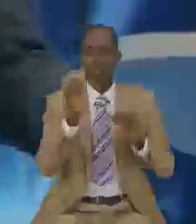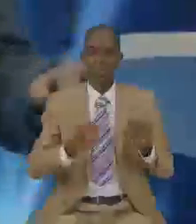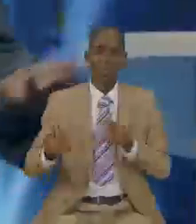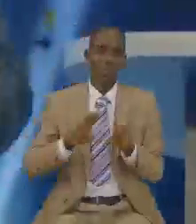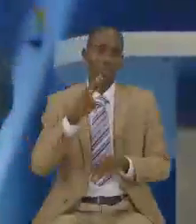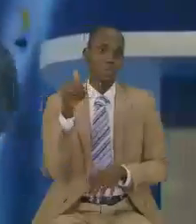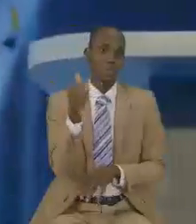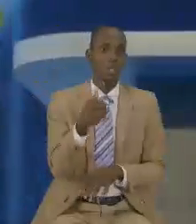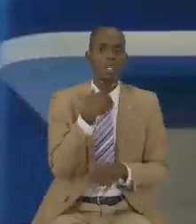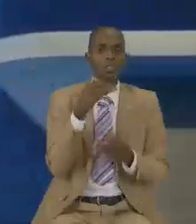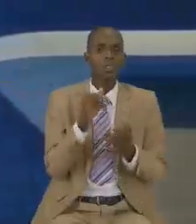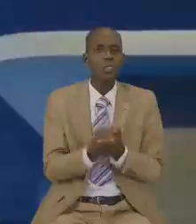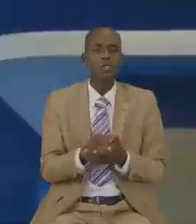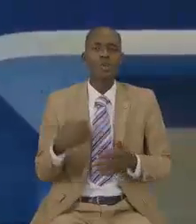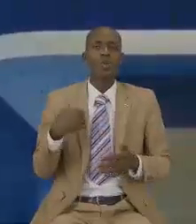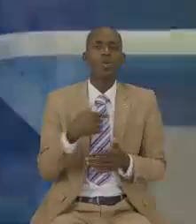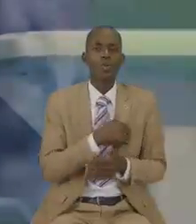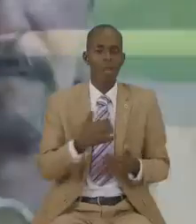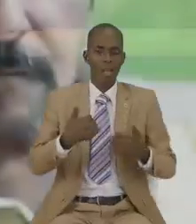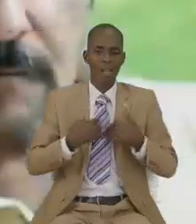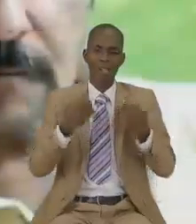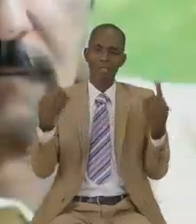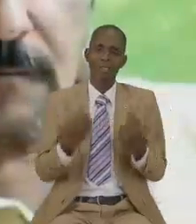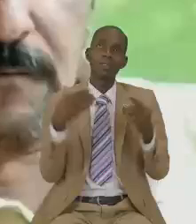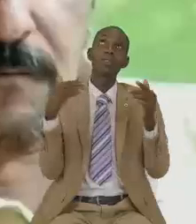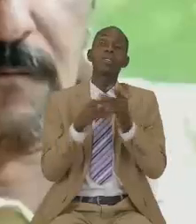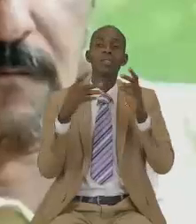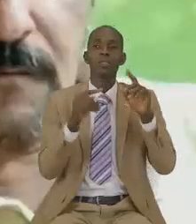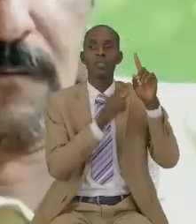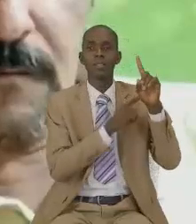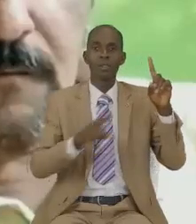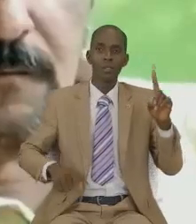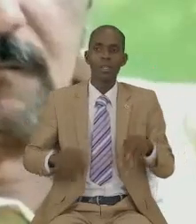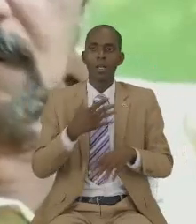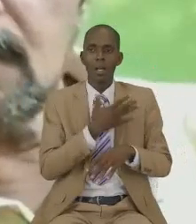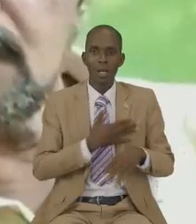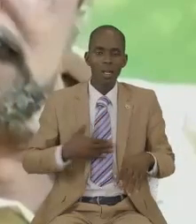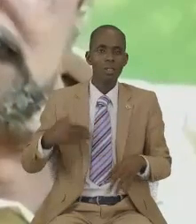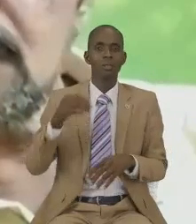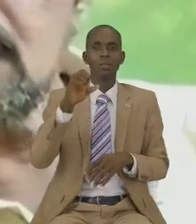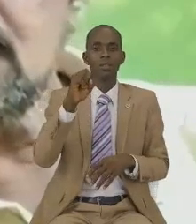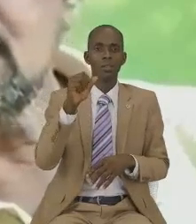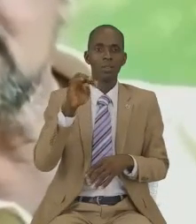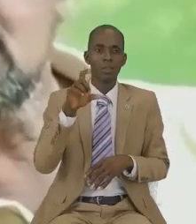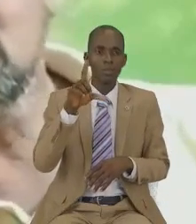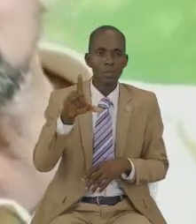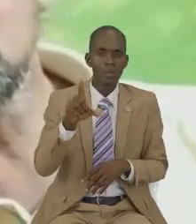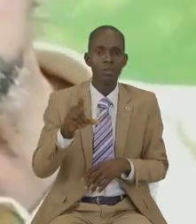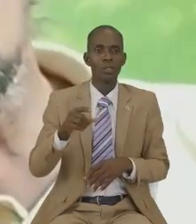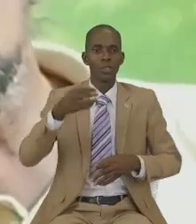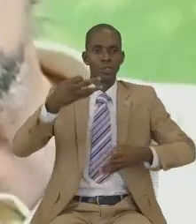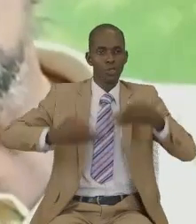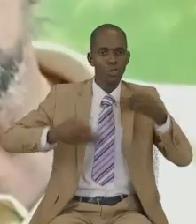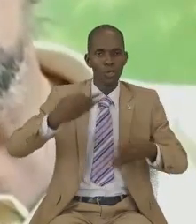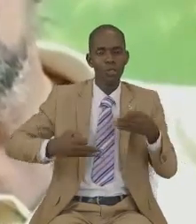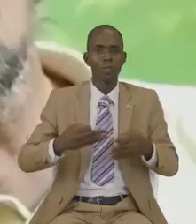then they said, we have sinned against the Lord. And Samuel judged, evaluated the